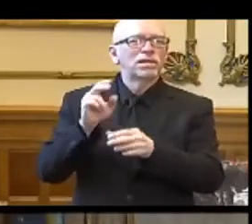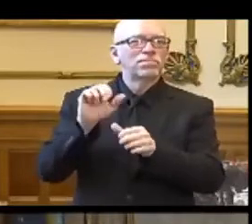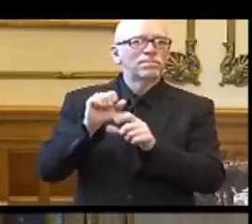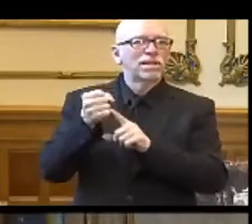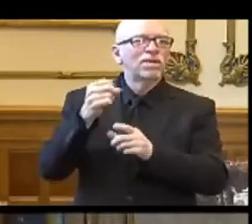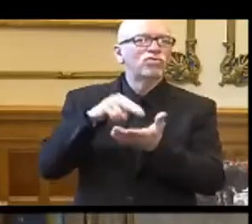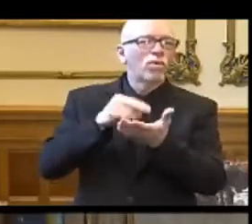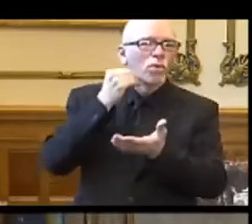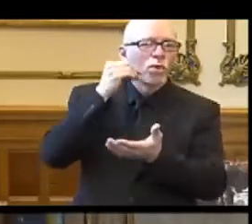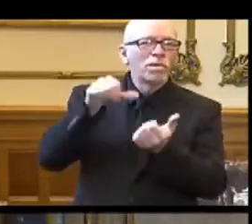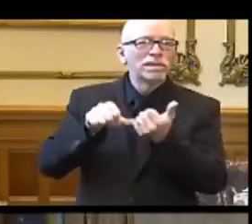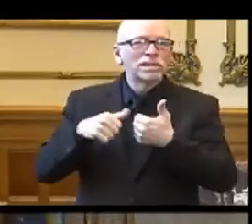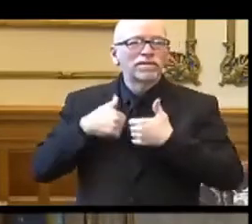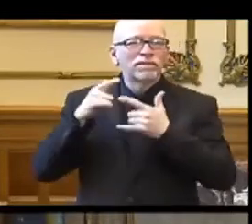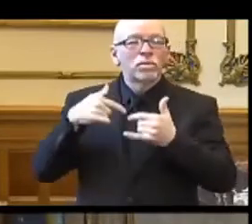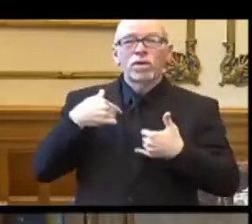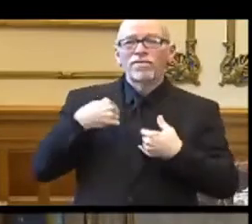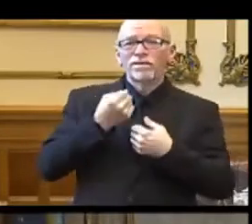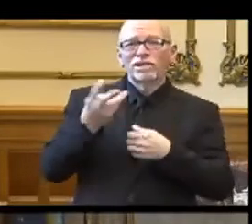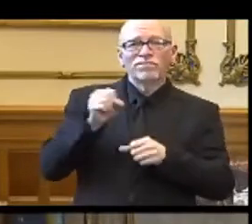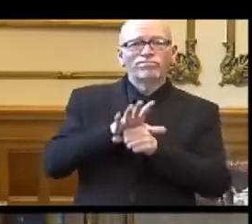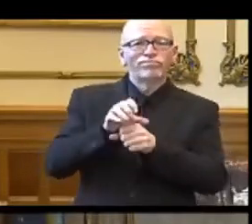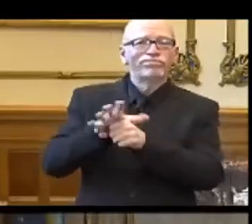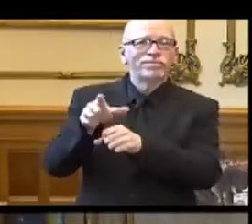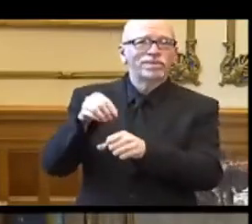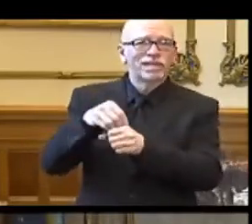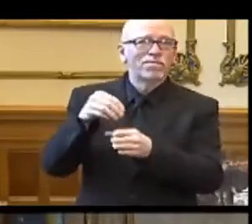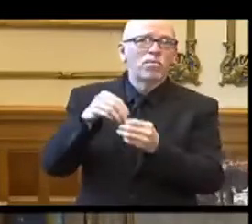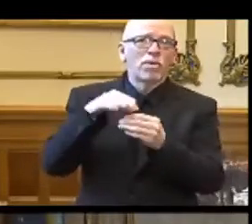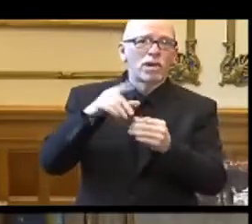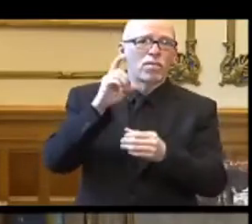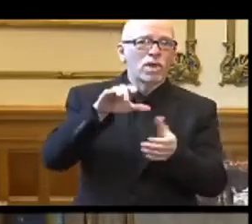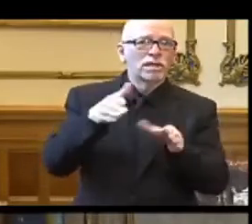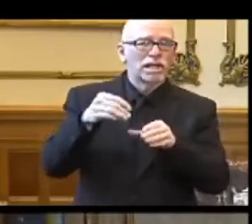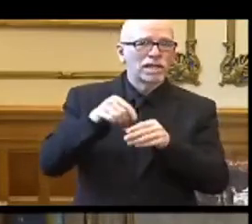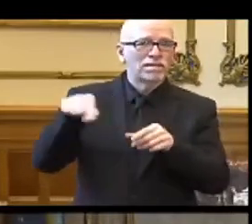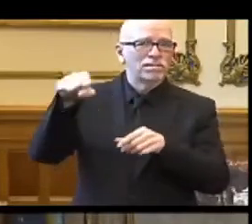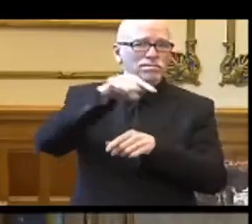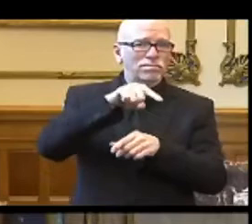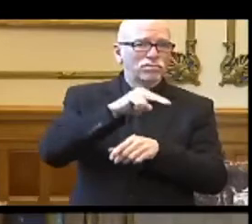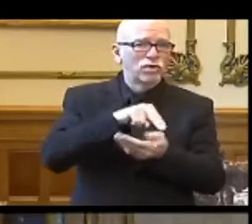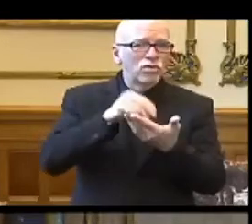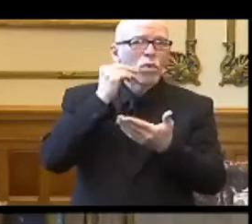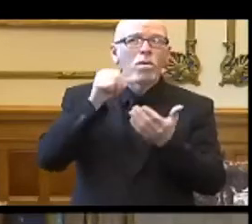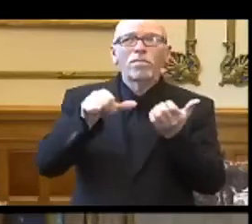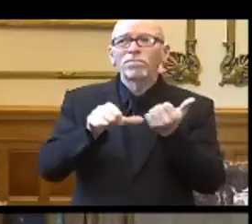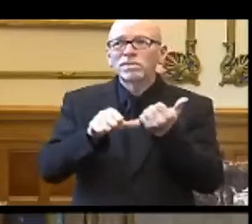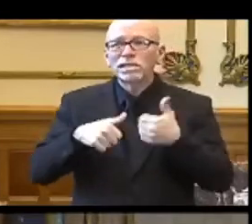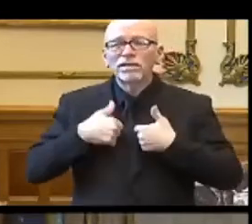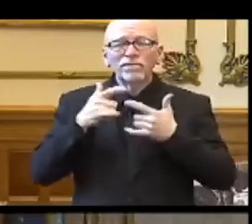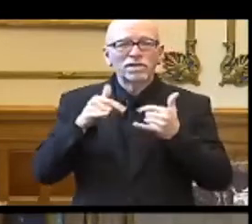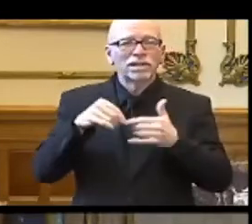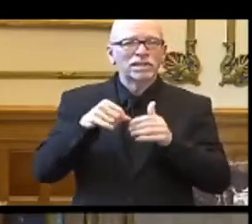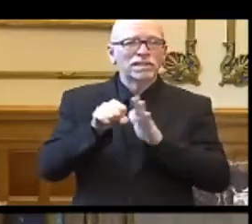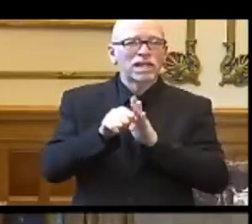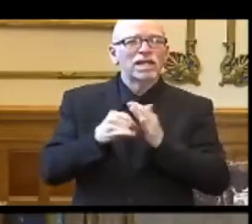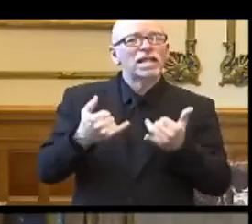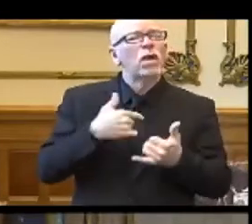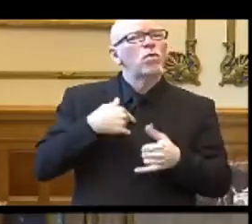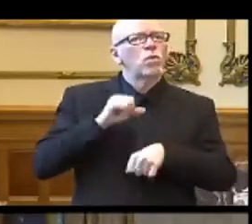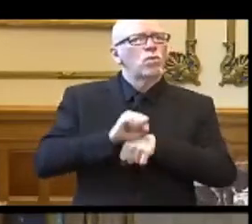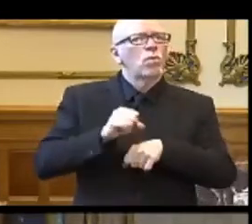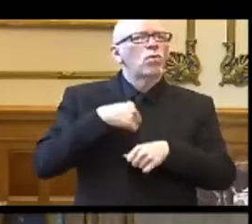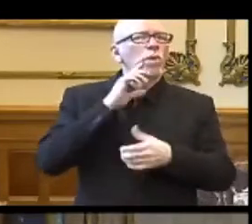last week, we've had a number of outbreaks and more than 100 deaths in these facilities across the state. We're working on a plan to provide